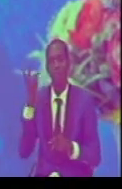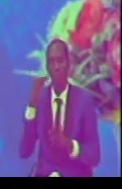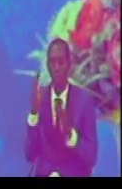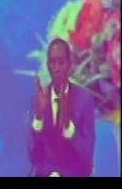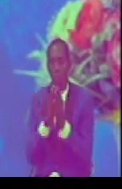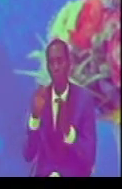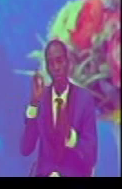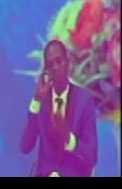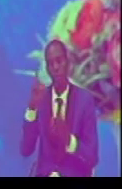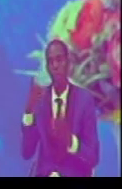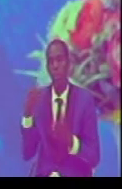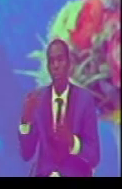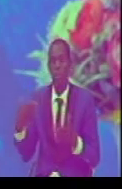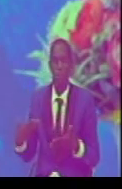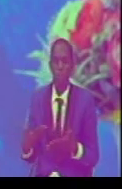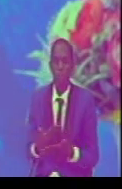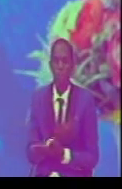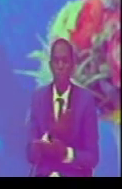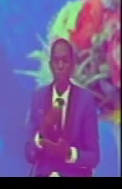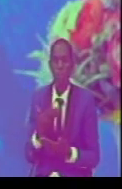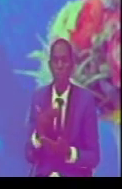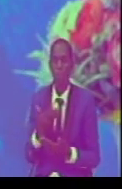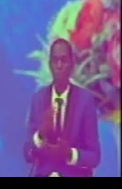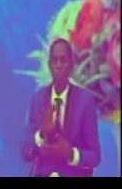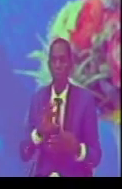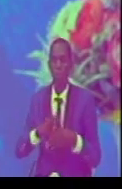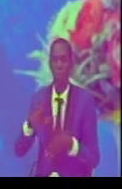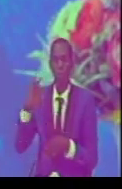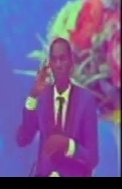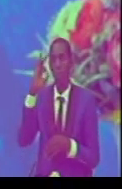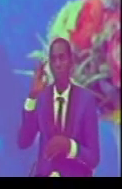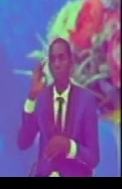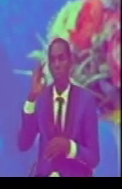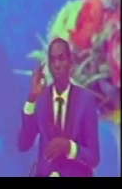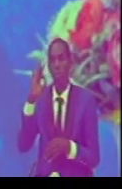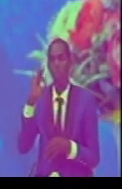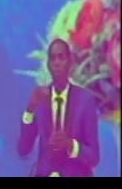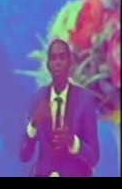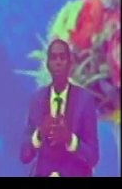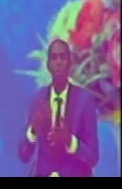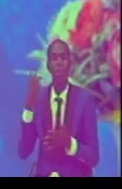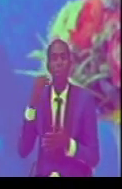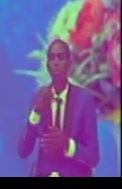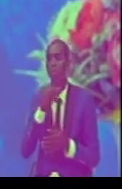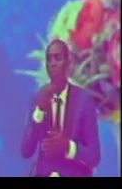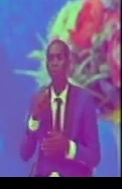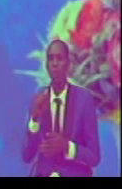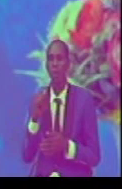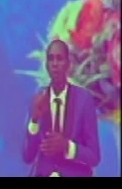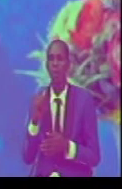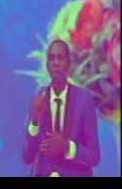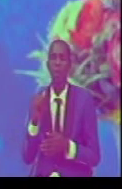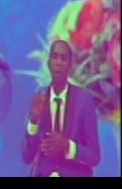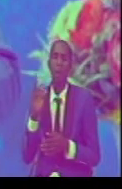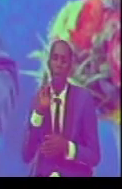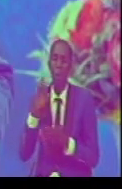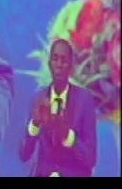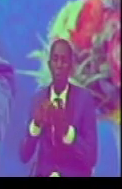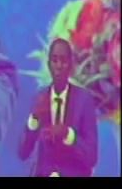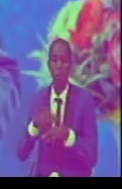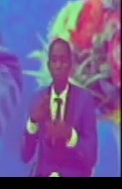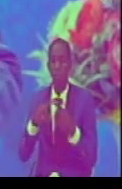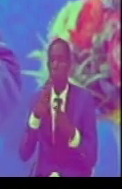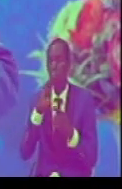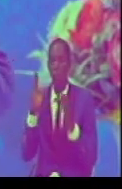while a pastor was praying for the souls, the new convert, it was not really our own